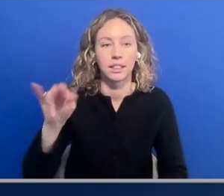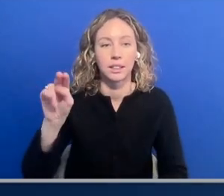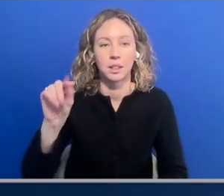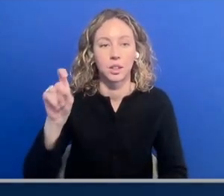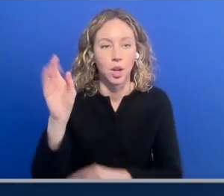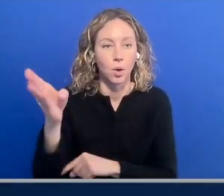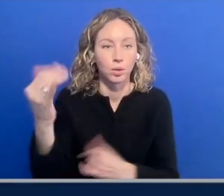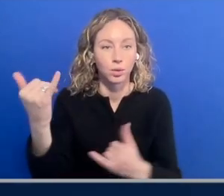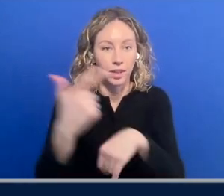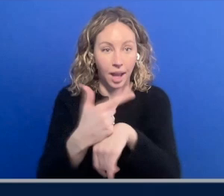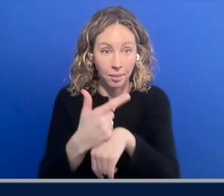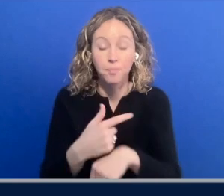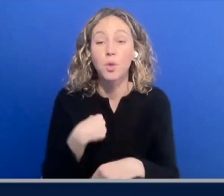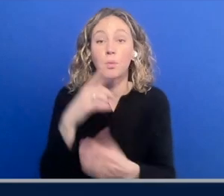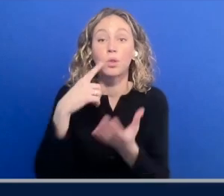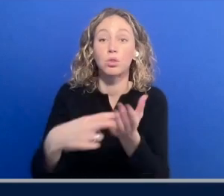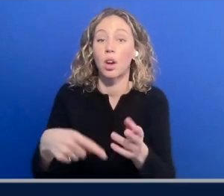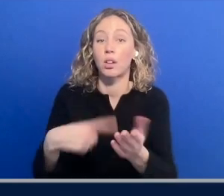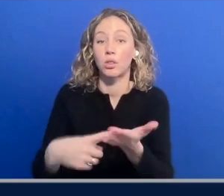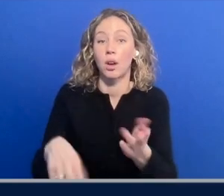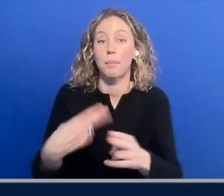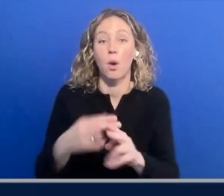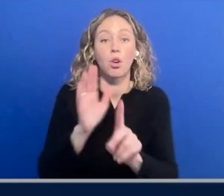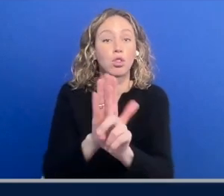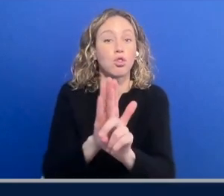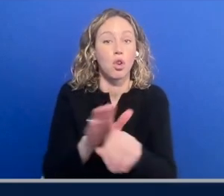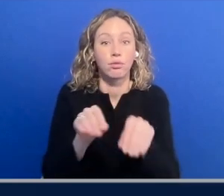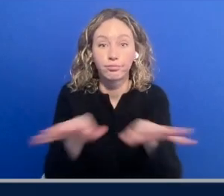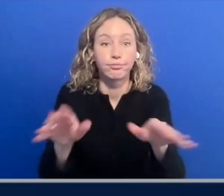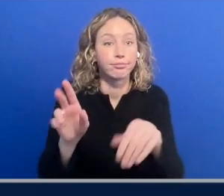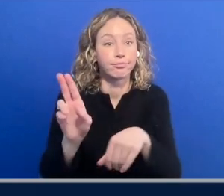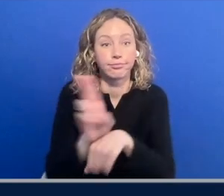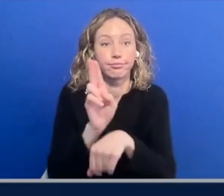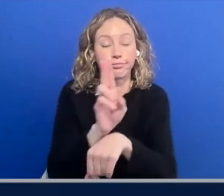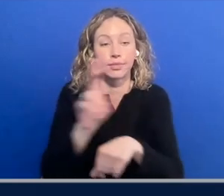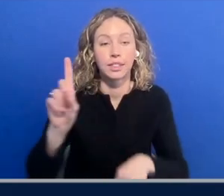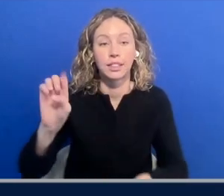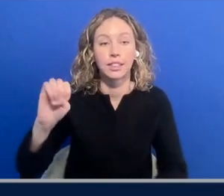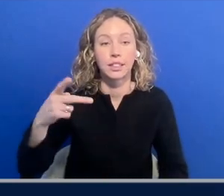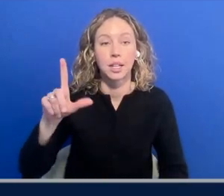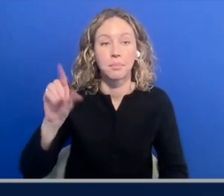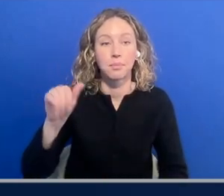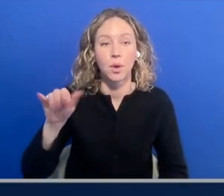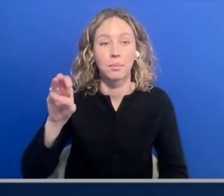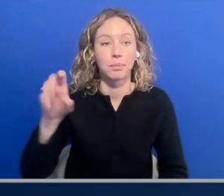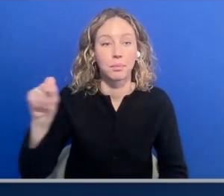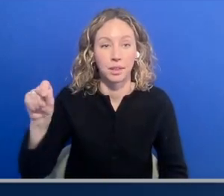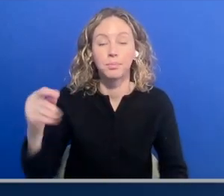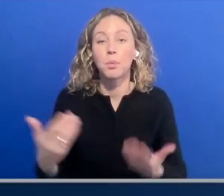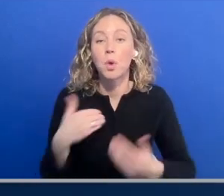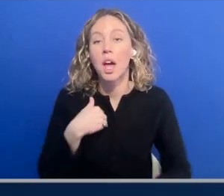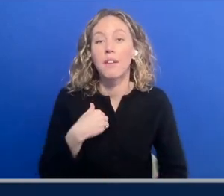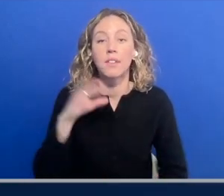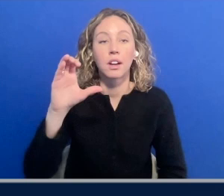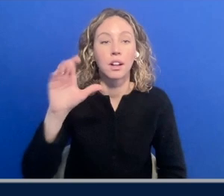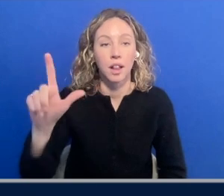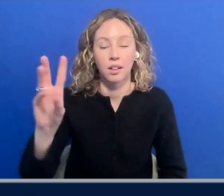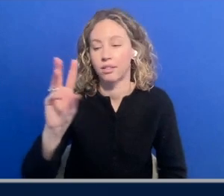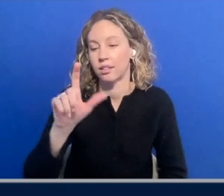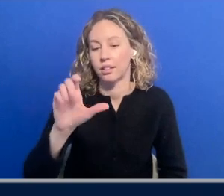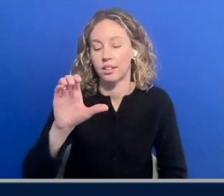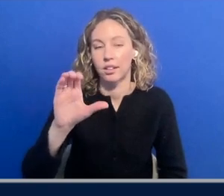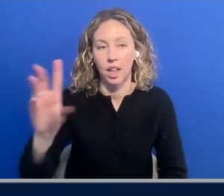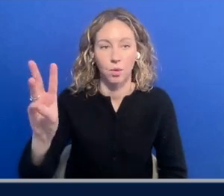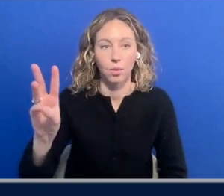have as your deployment infrastructure, and we identified that you have a CloudWatch alarm that you have defined, but you don't have